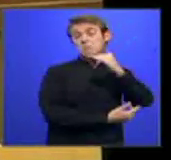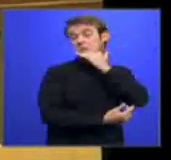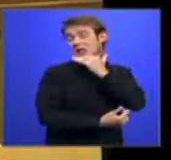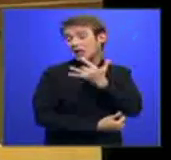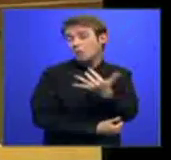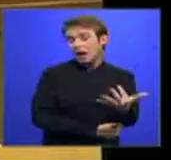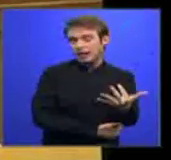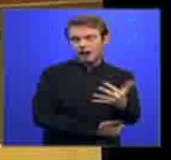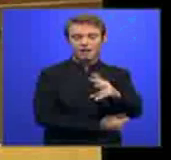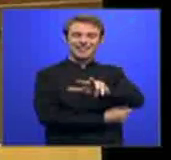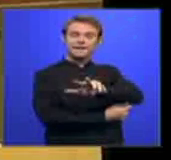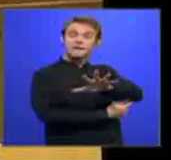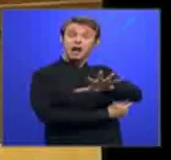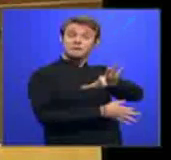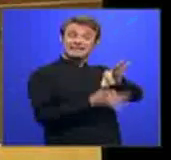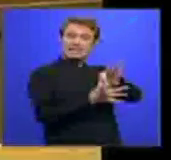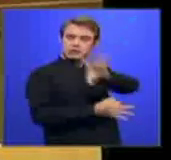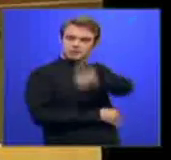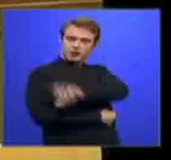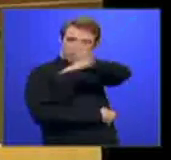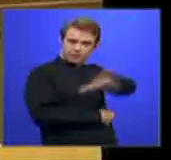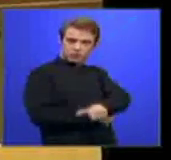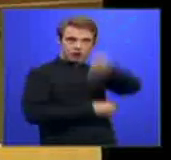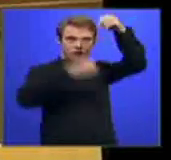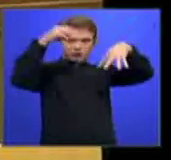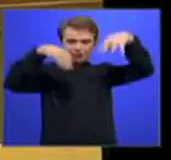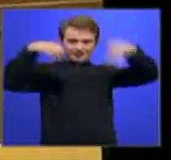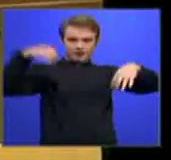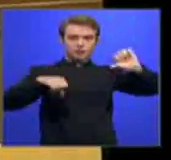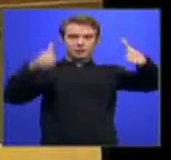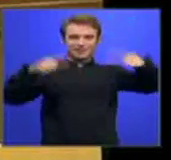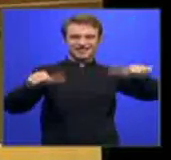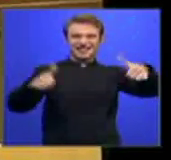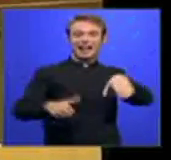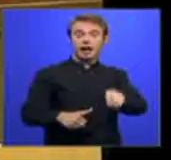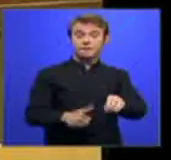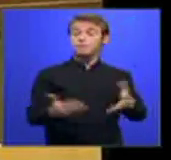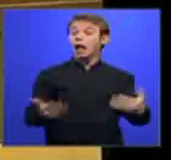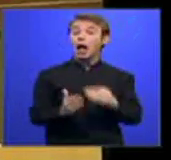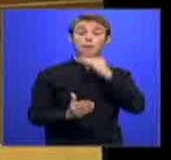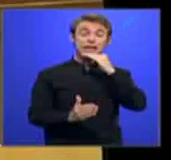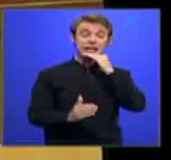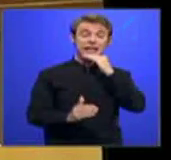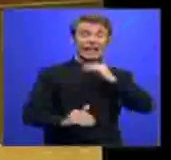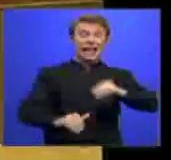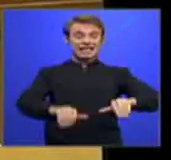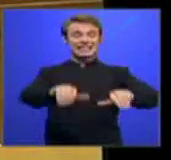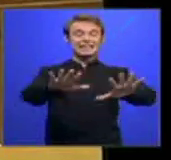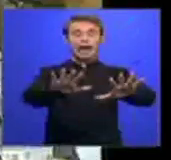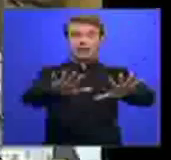to 85%. 9 out of 10 households have access to